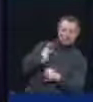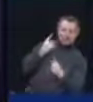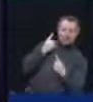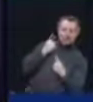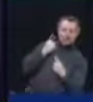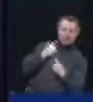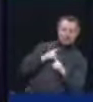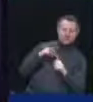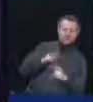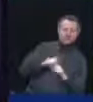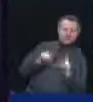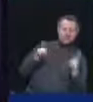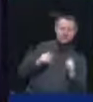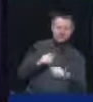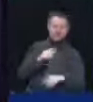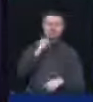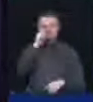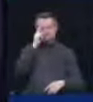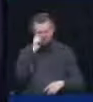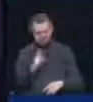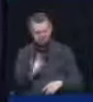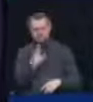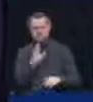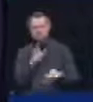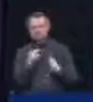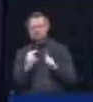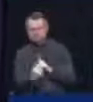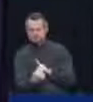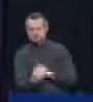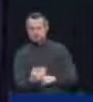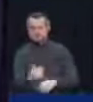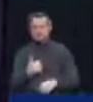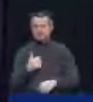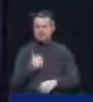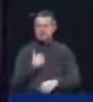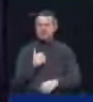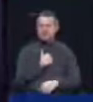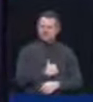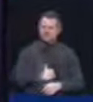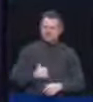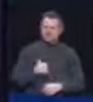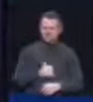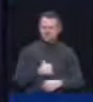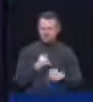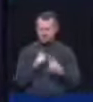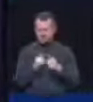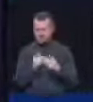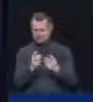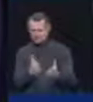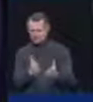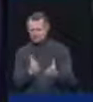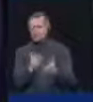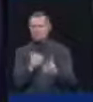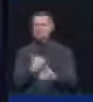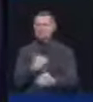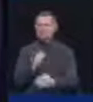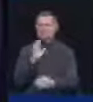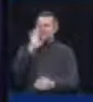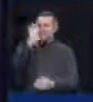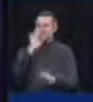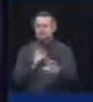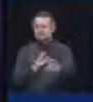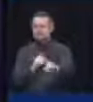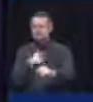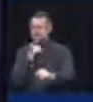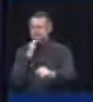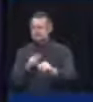I respect that. And I apologize to you if I said something you think is offensive.